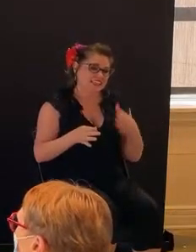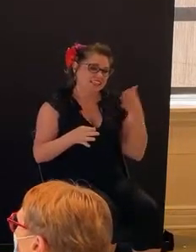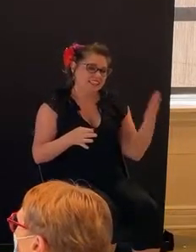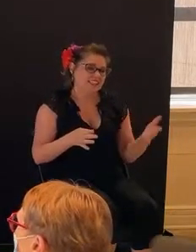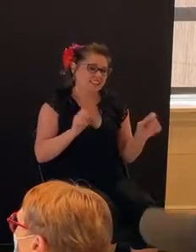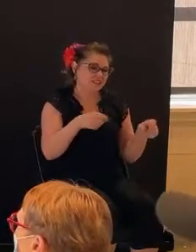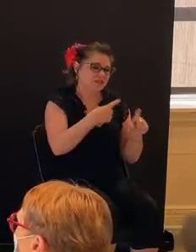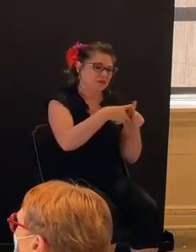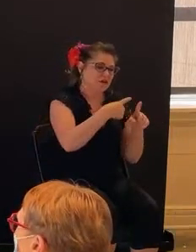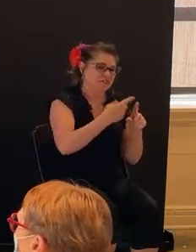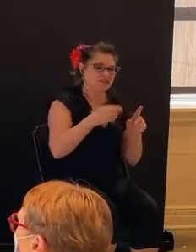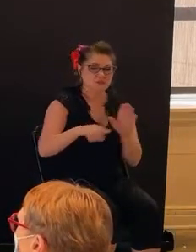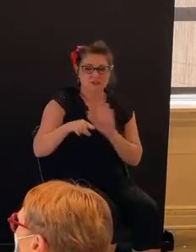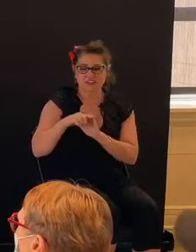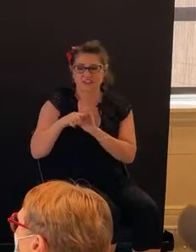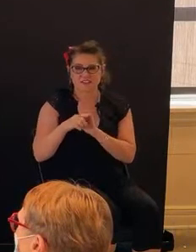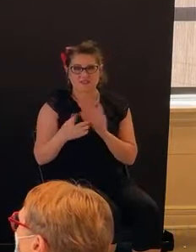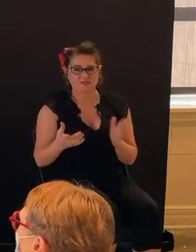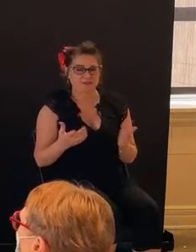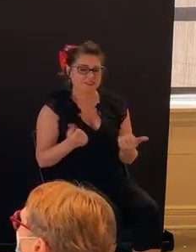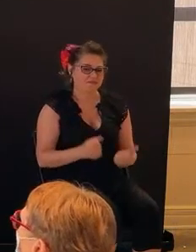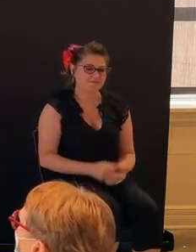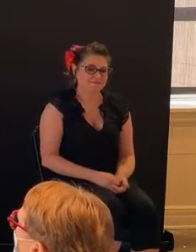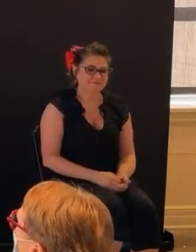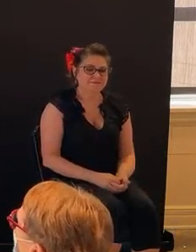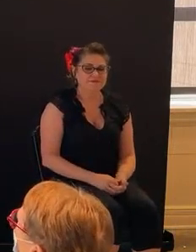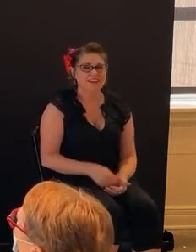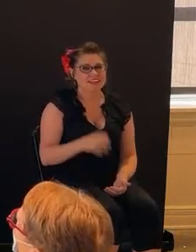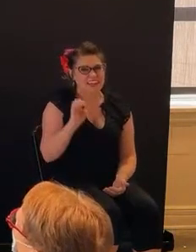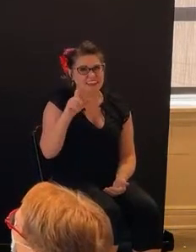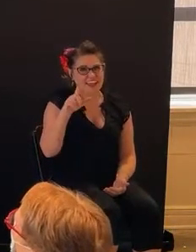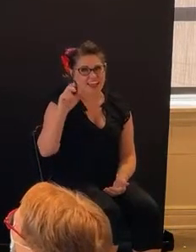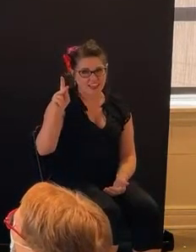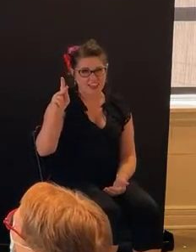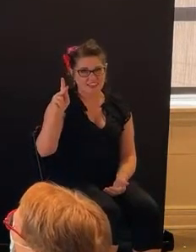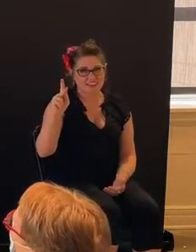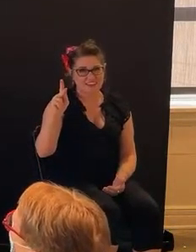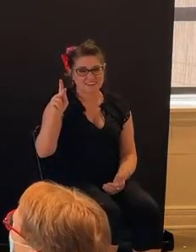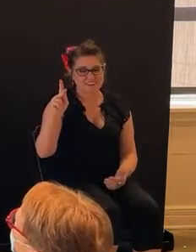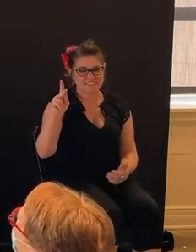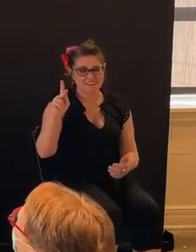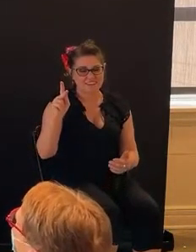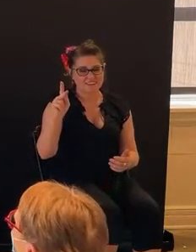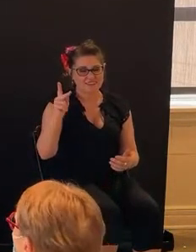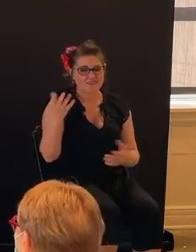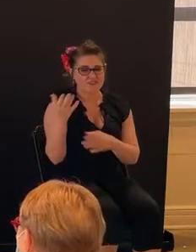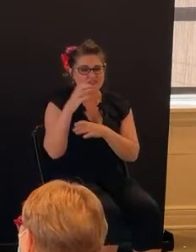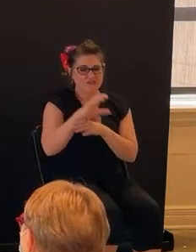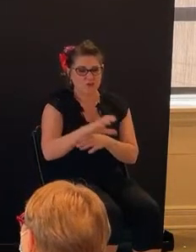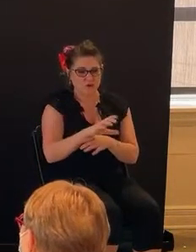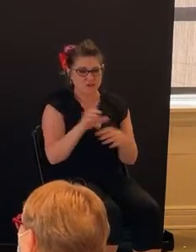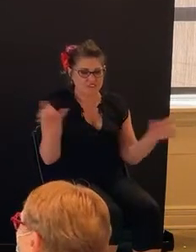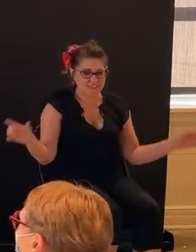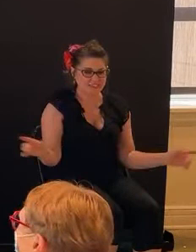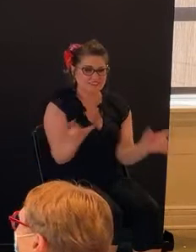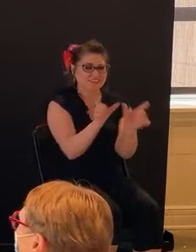this side there will be something else, and never the twain shall meet. But the elk make it meet. The elk stitch those bits of land together, and that, you